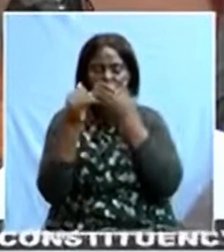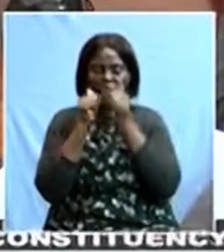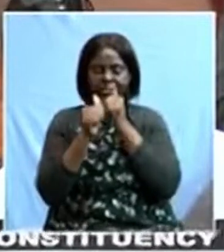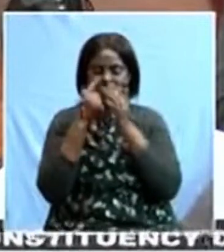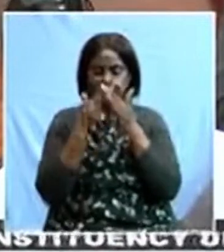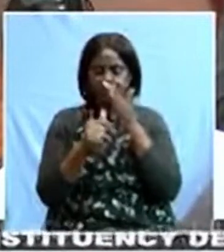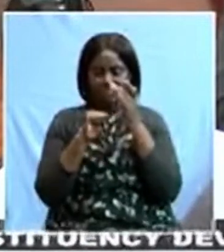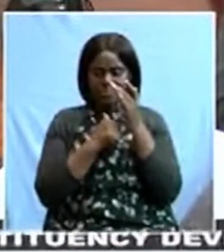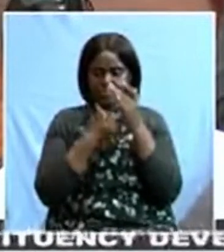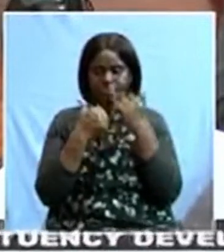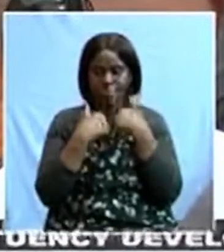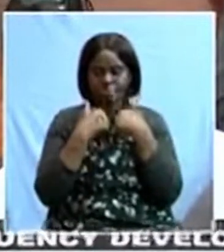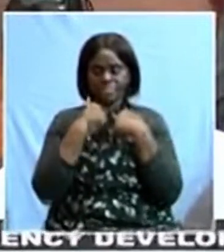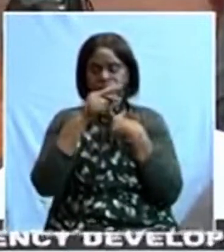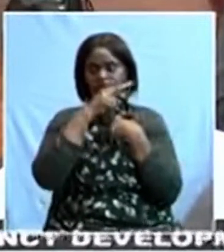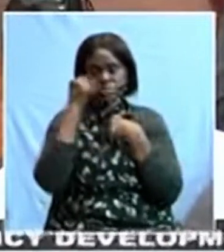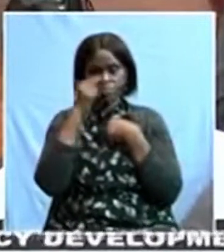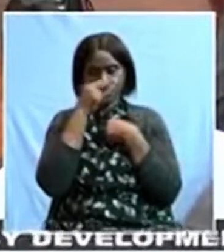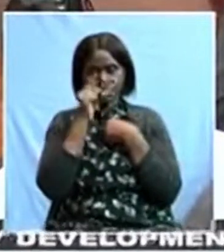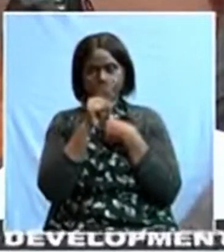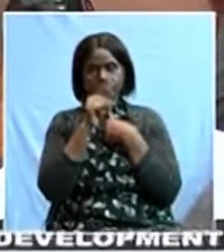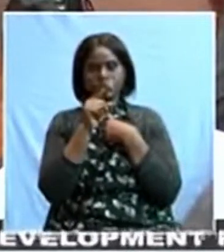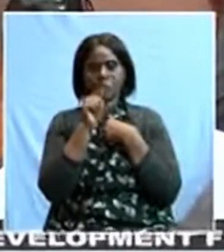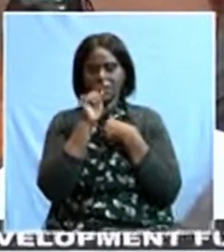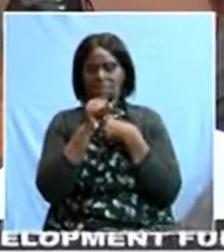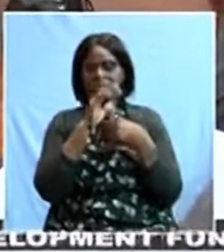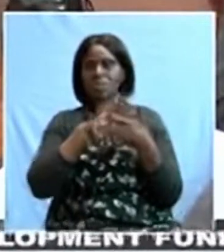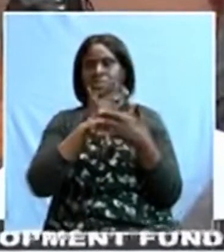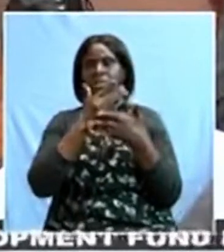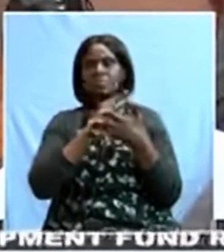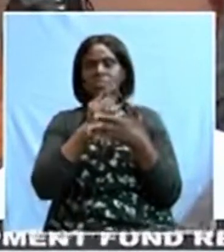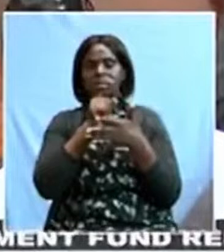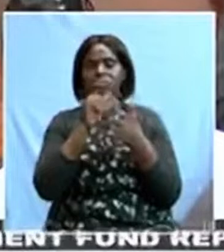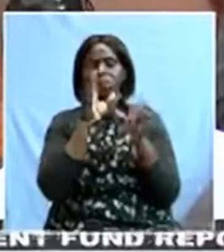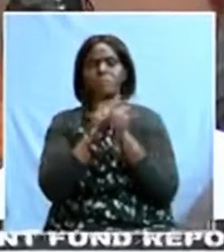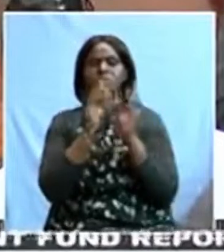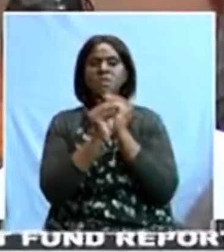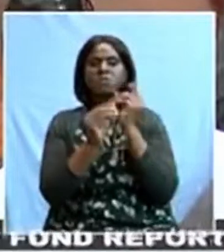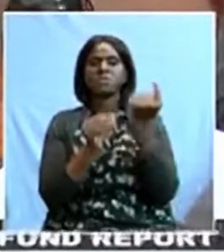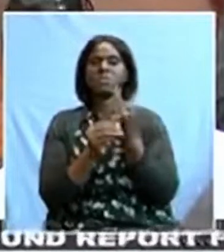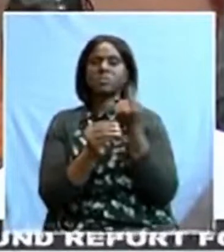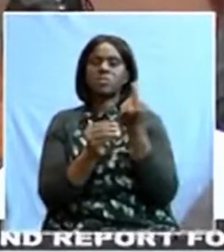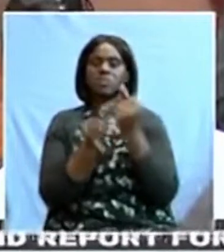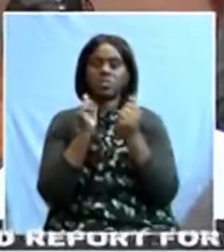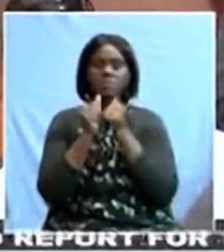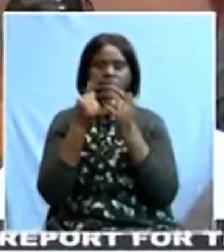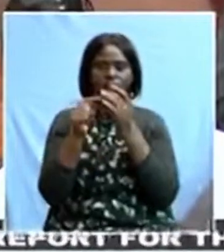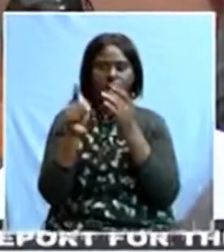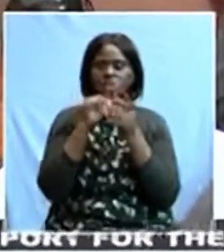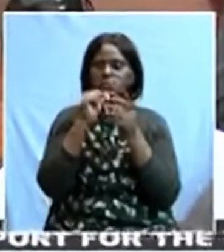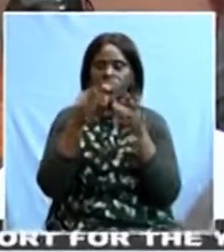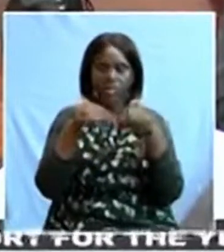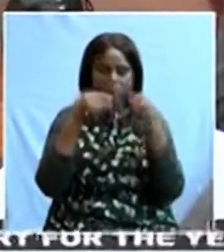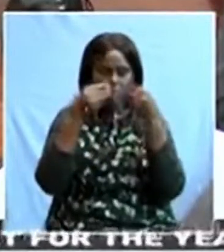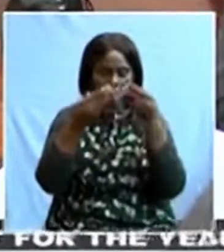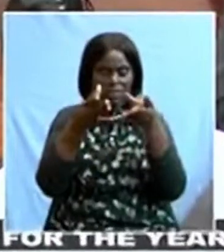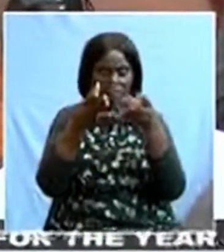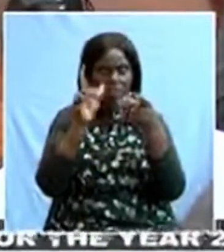were actually stolen. So on the laptops, they were missing because they were not given